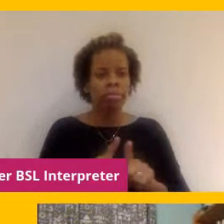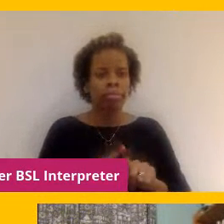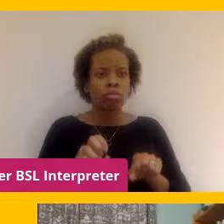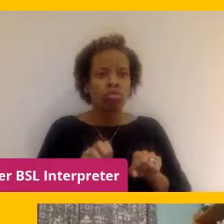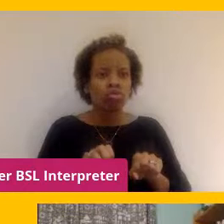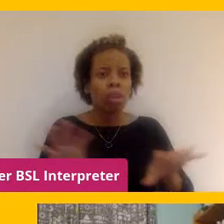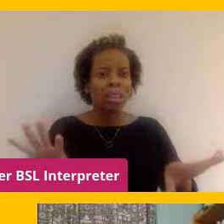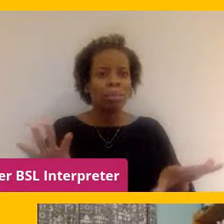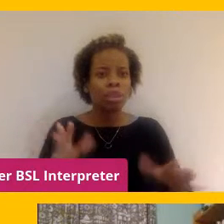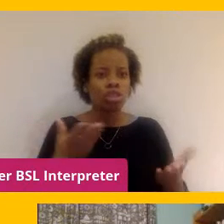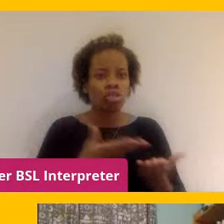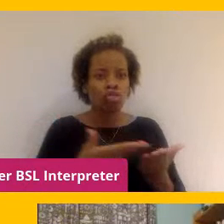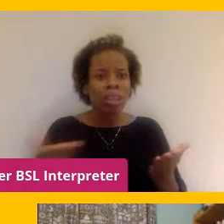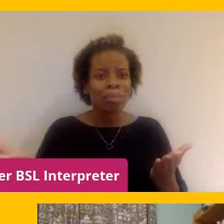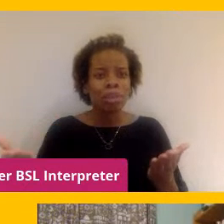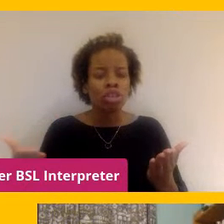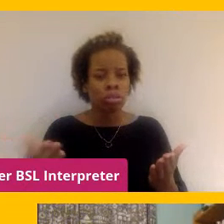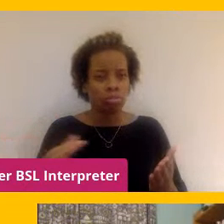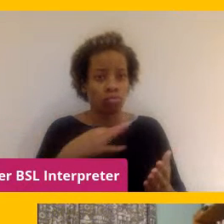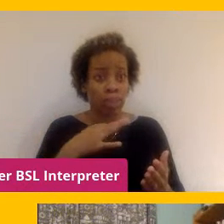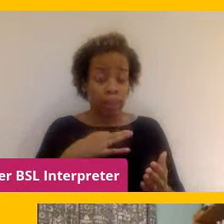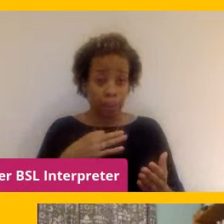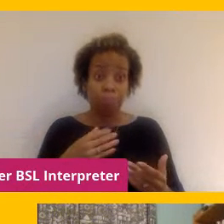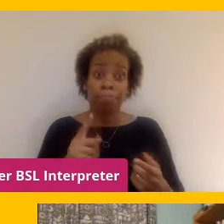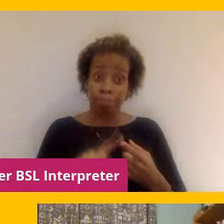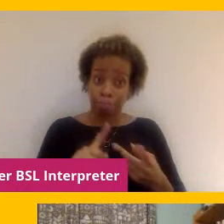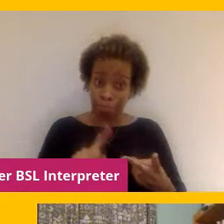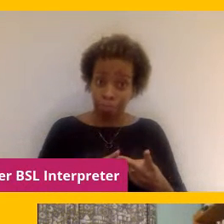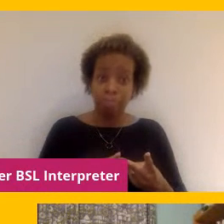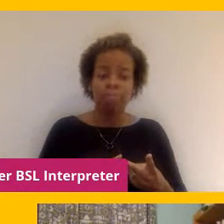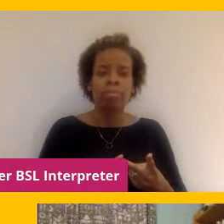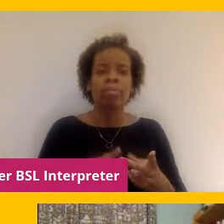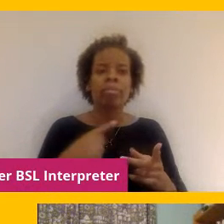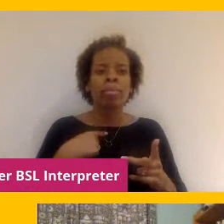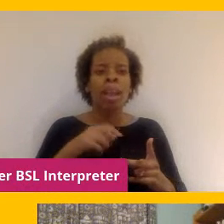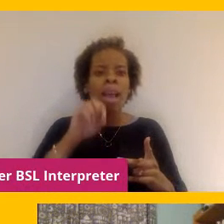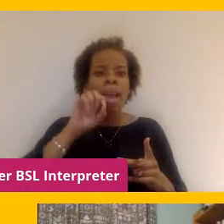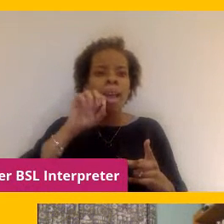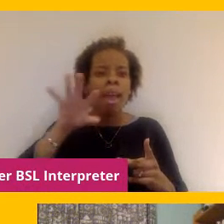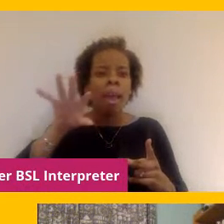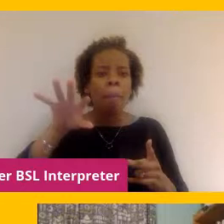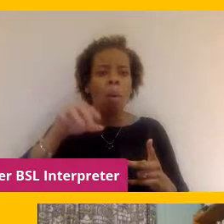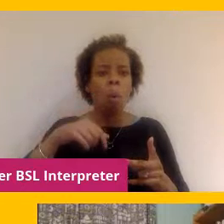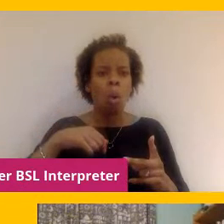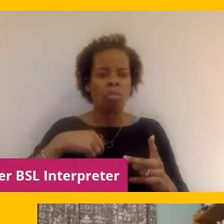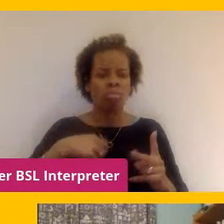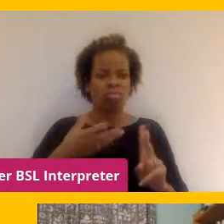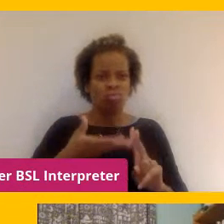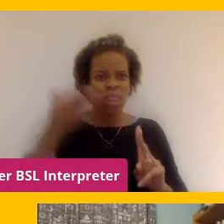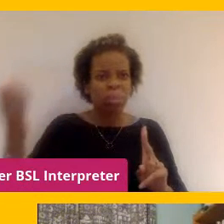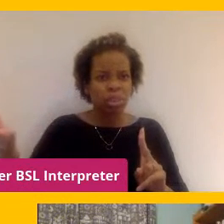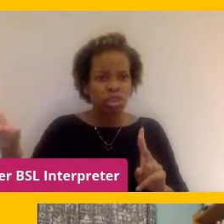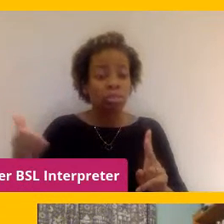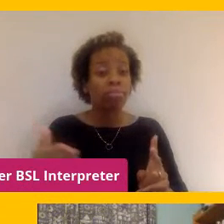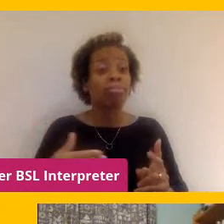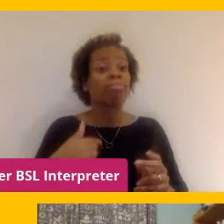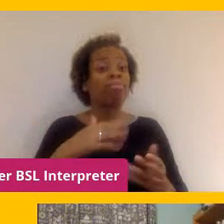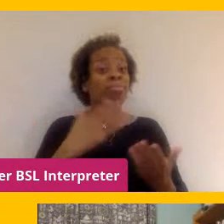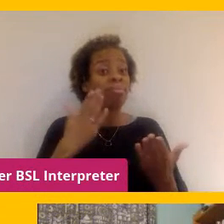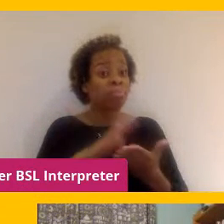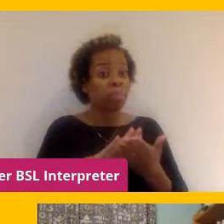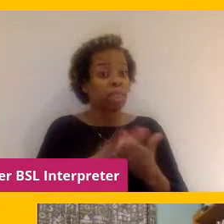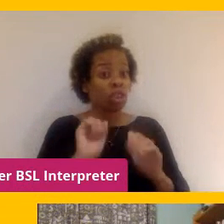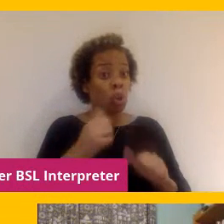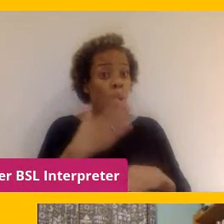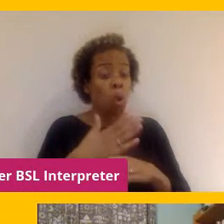risks. We've got emerging evidence around the risks of airborne transmission. So workplaces now need to be well ventilated.